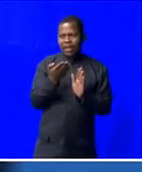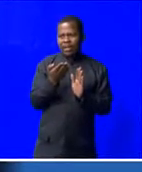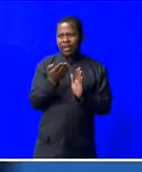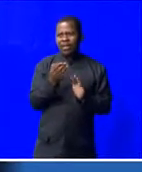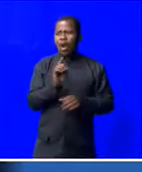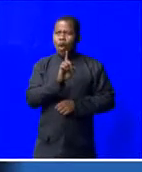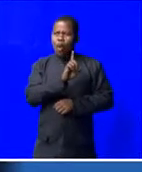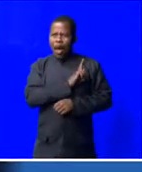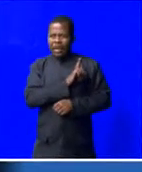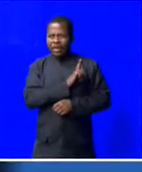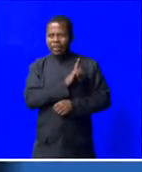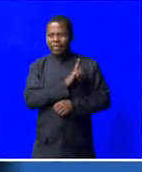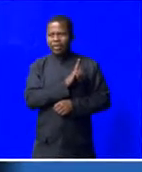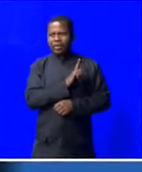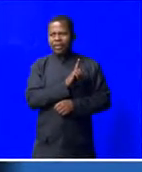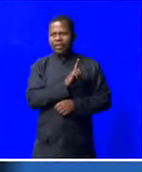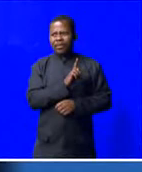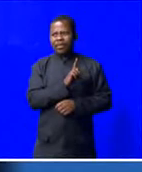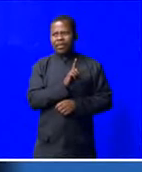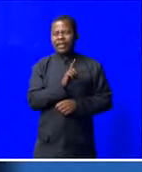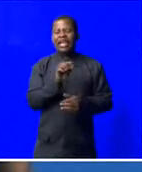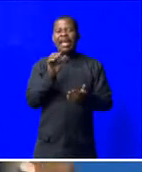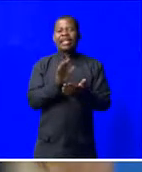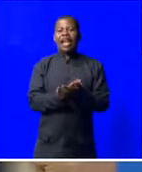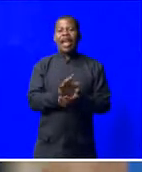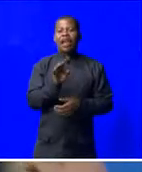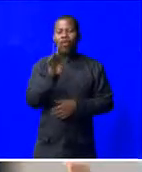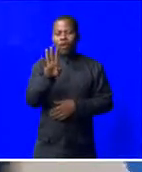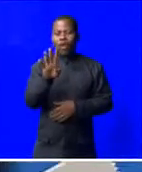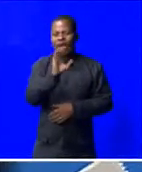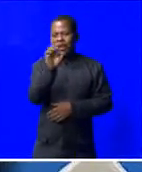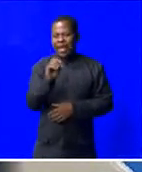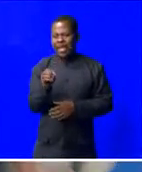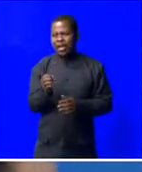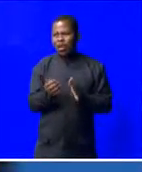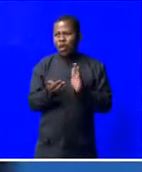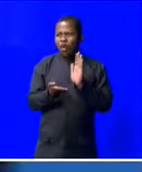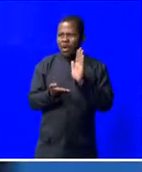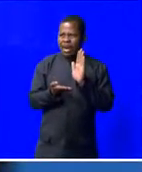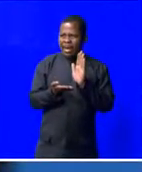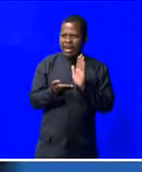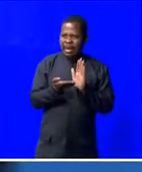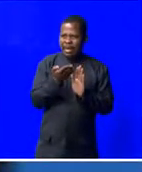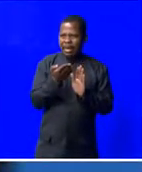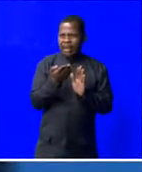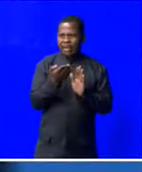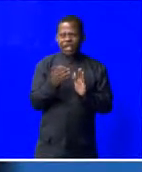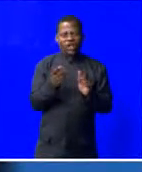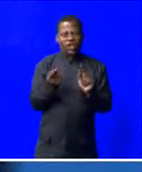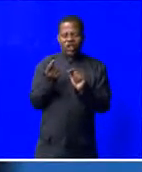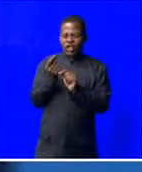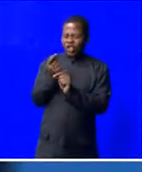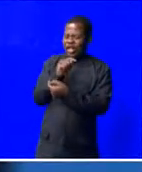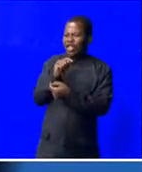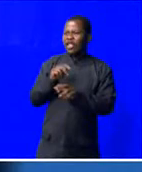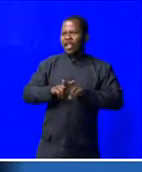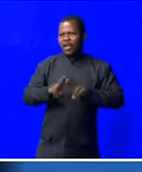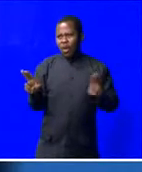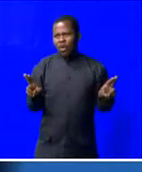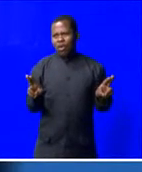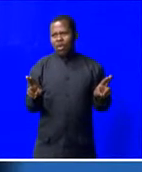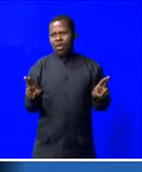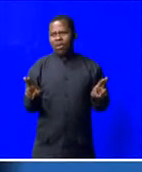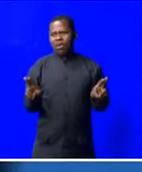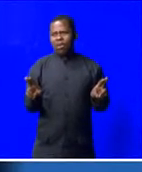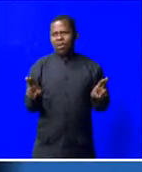expenditure yonke sesikhulisile na 14%, le percentage angizange ukuchange vele iqhubeka vele kanje.